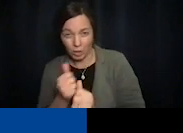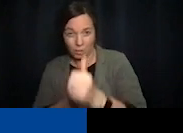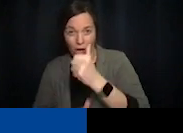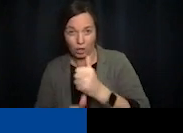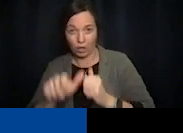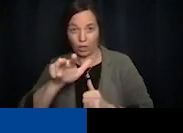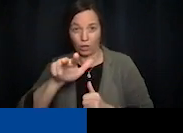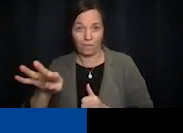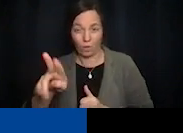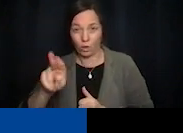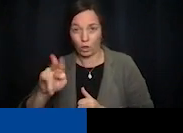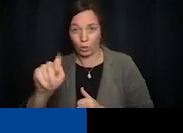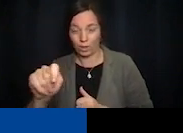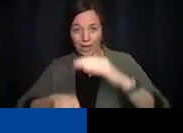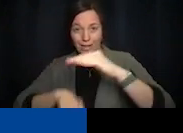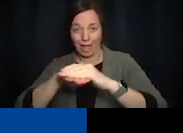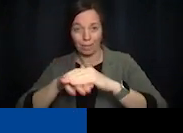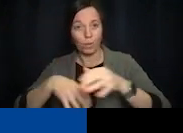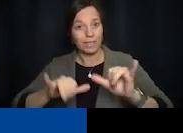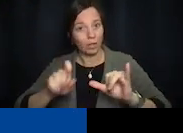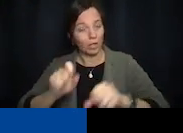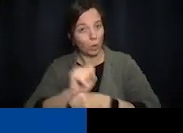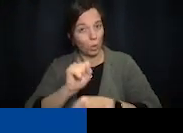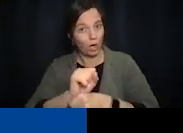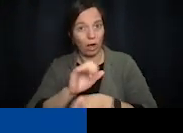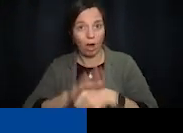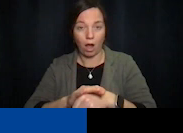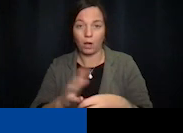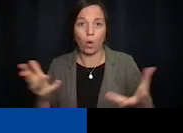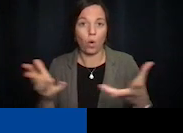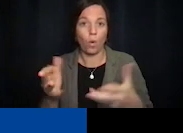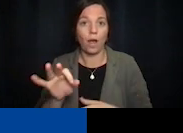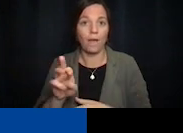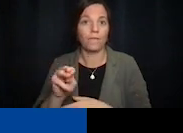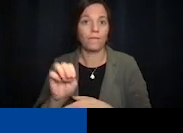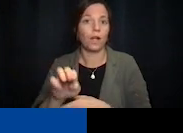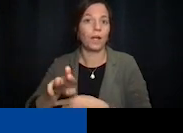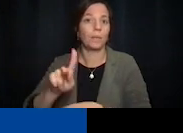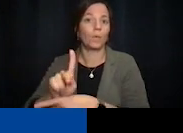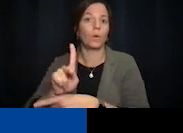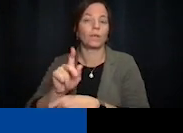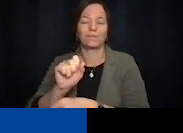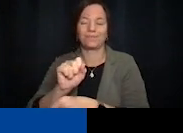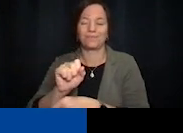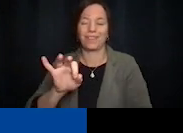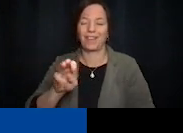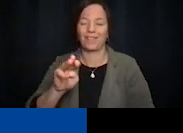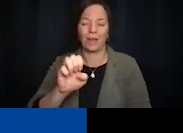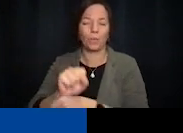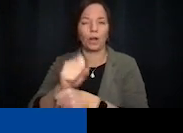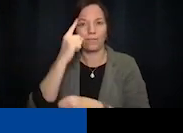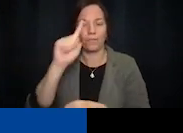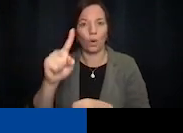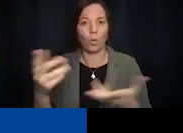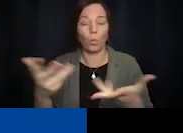cap, we're gonna have to do some more work about what the framework, what the needs are, what the guiding notes